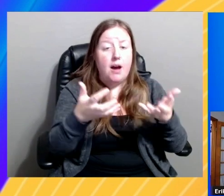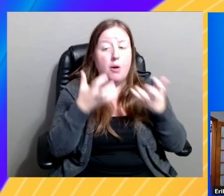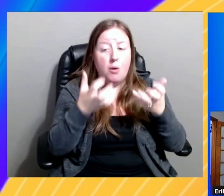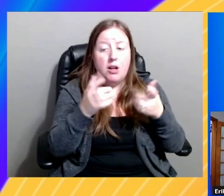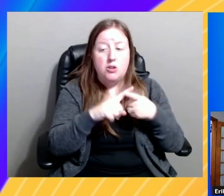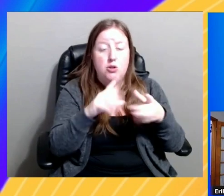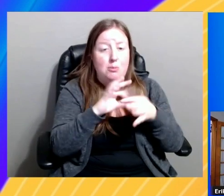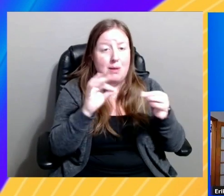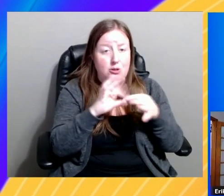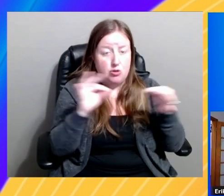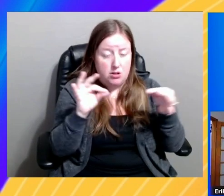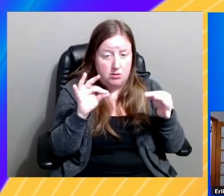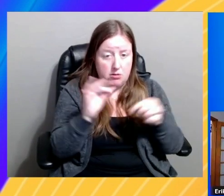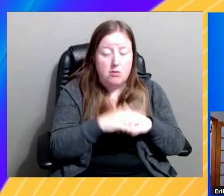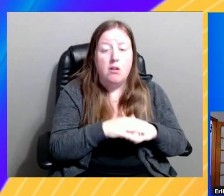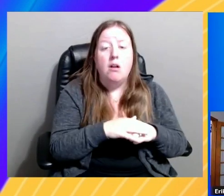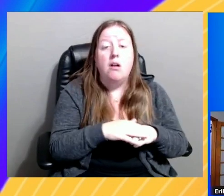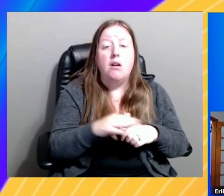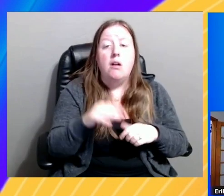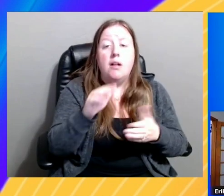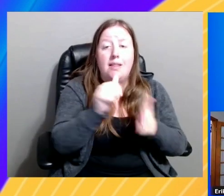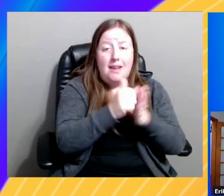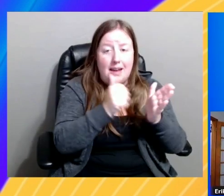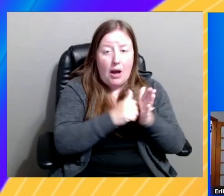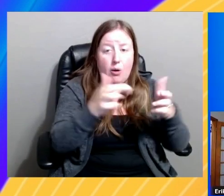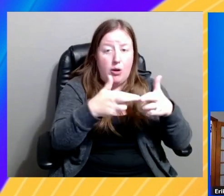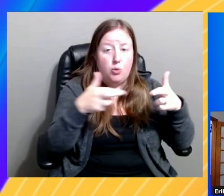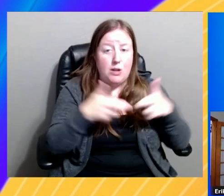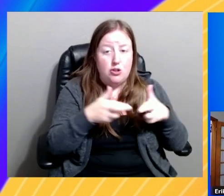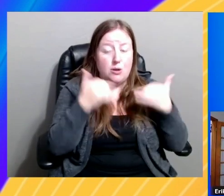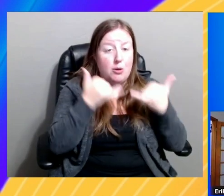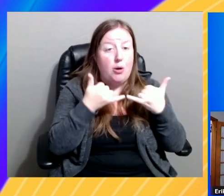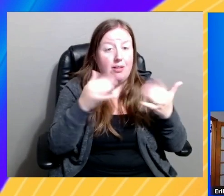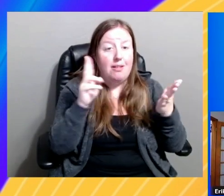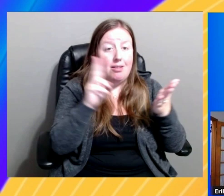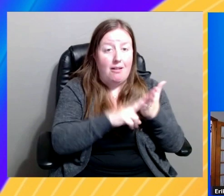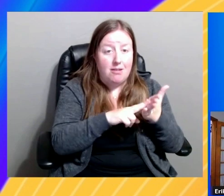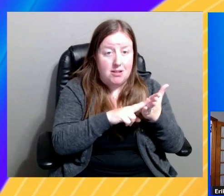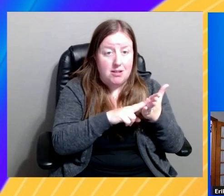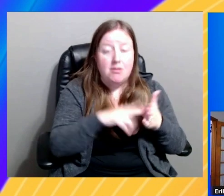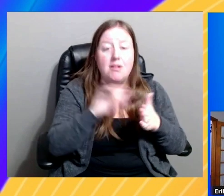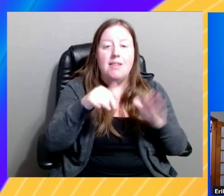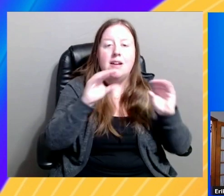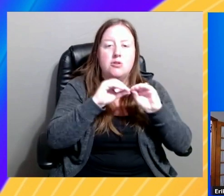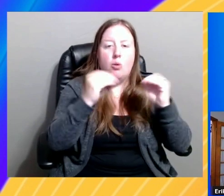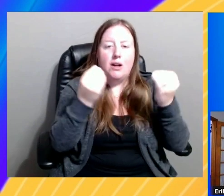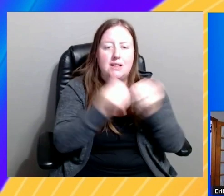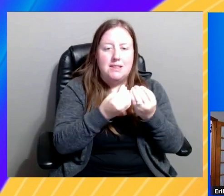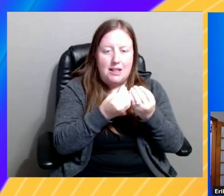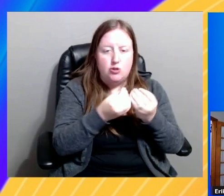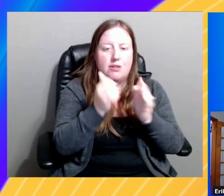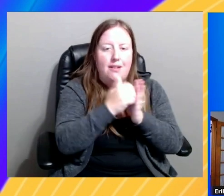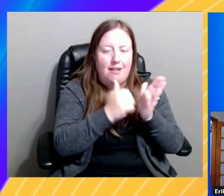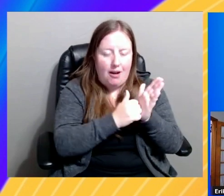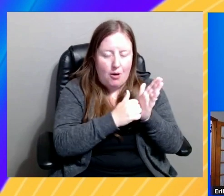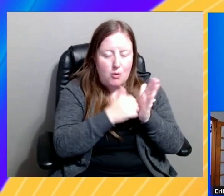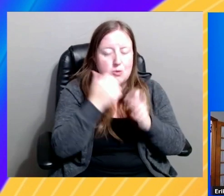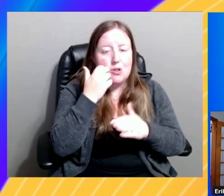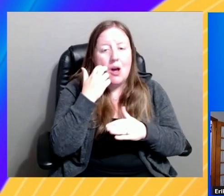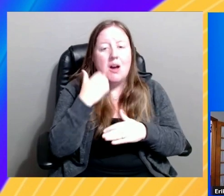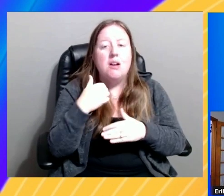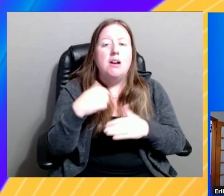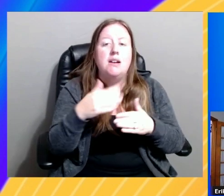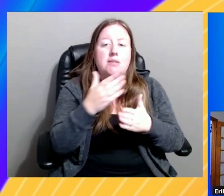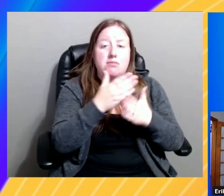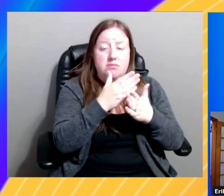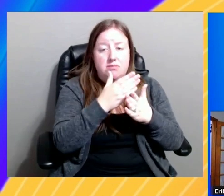is, the account and region that I'm currently logged in. This is the organization root account. And some customers that we've spoken with